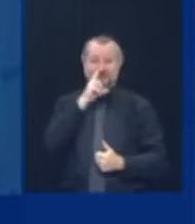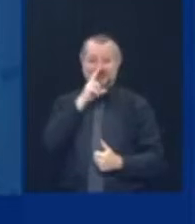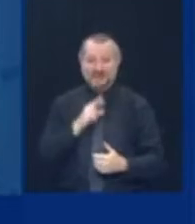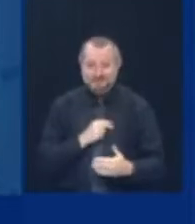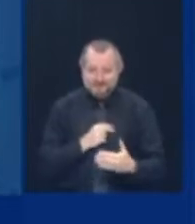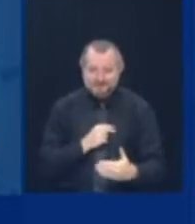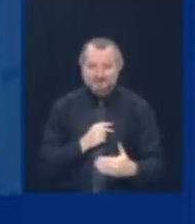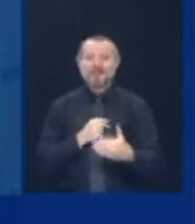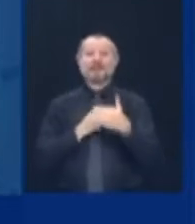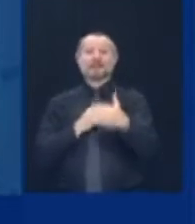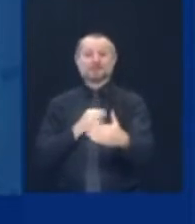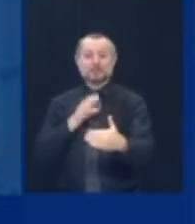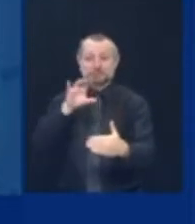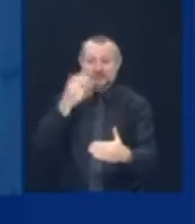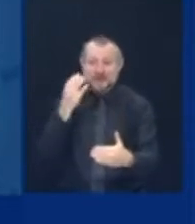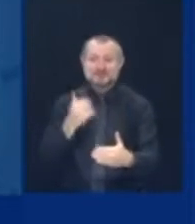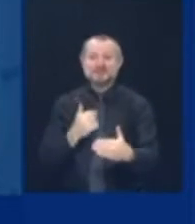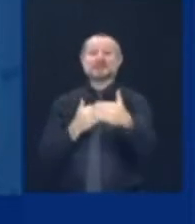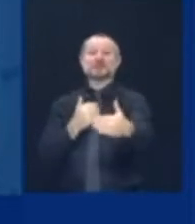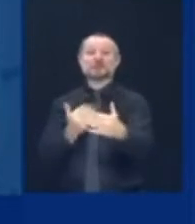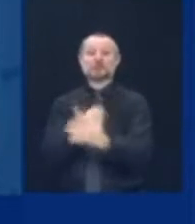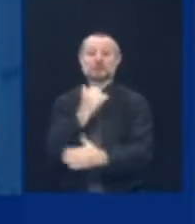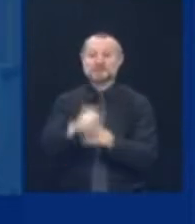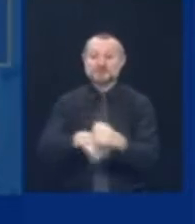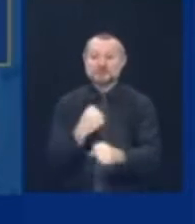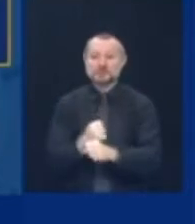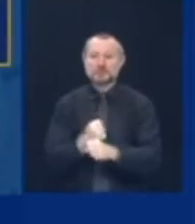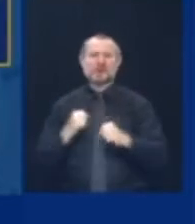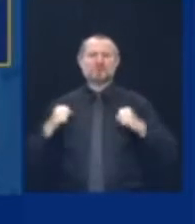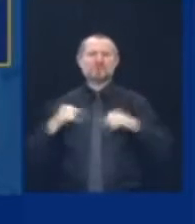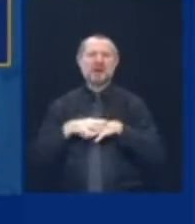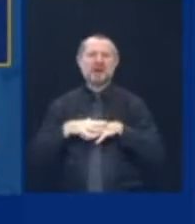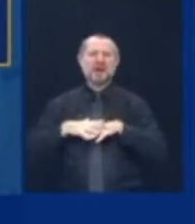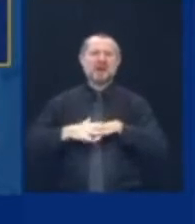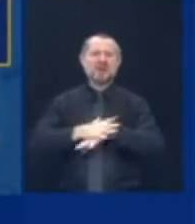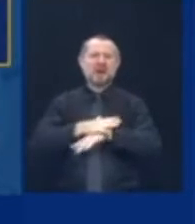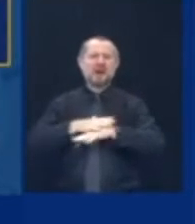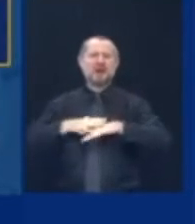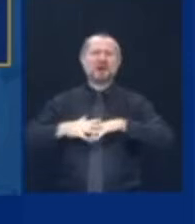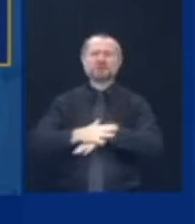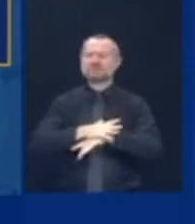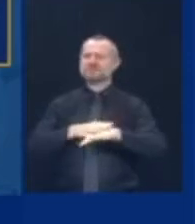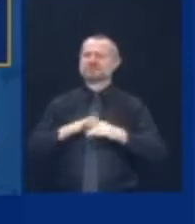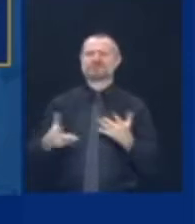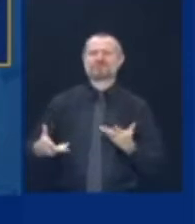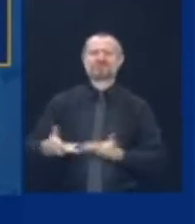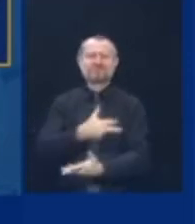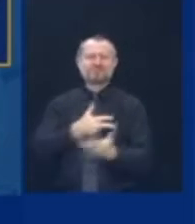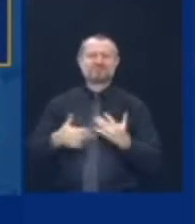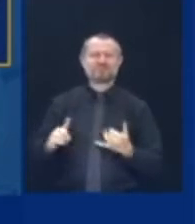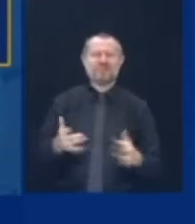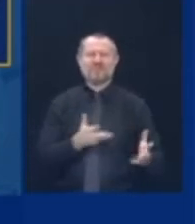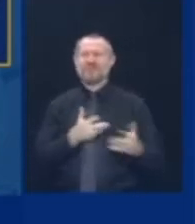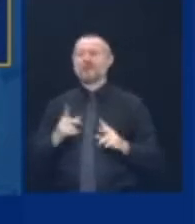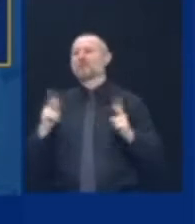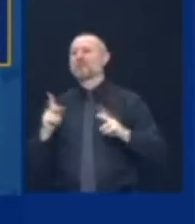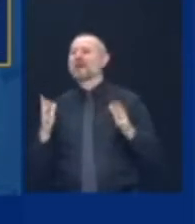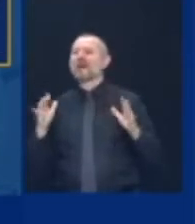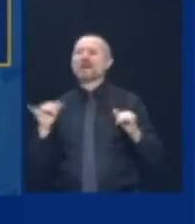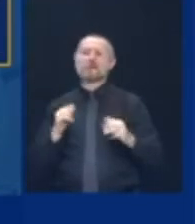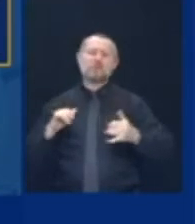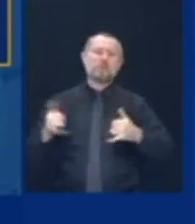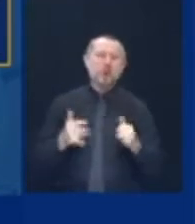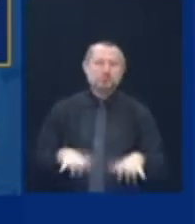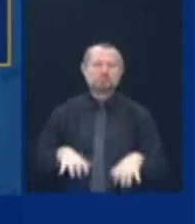that's what happens between now and New Year's Eve uh there are more parties people are